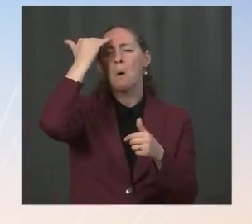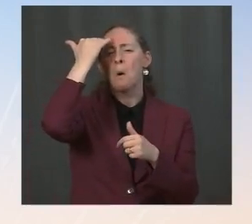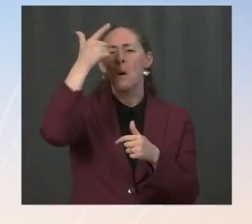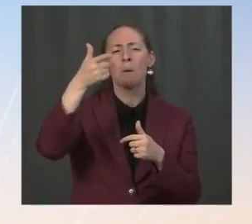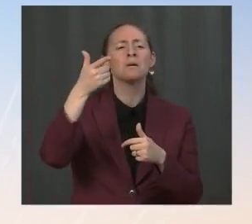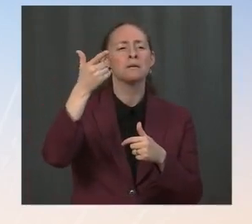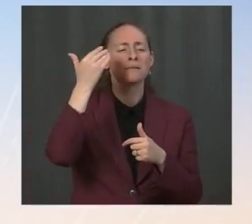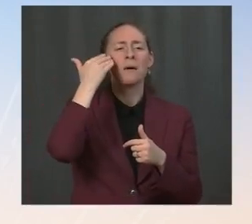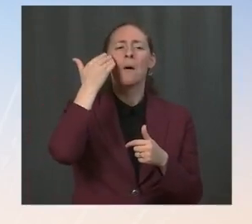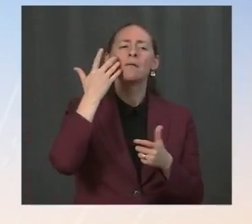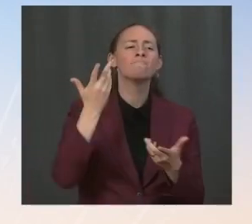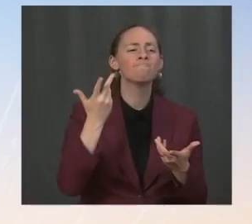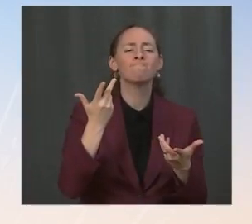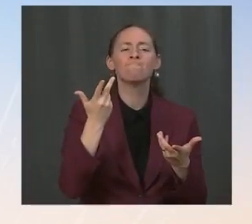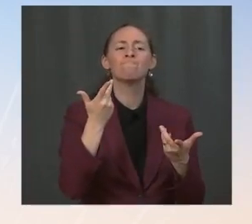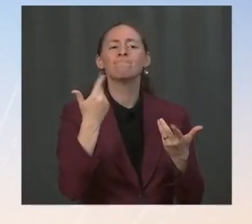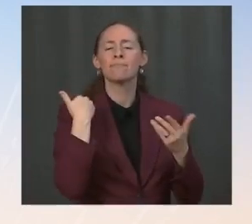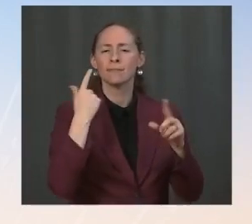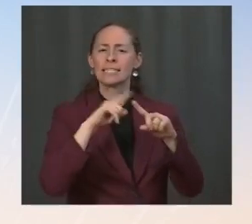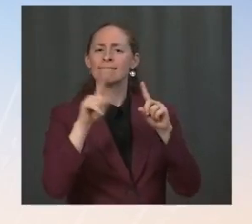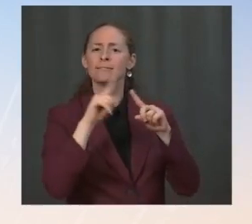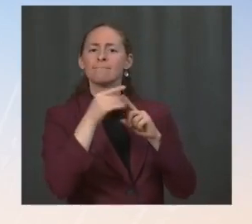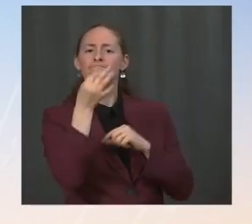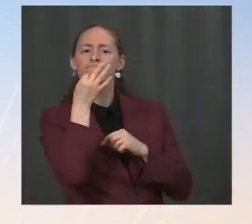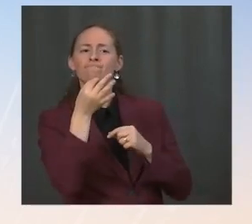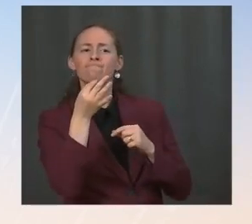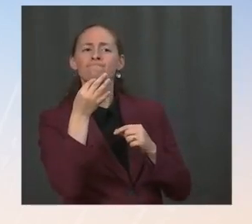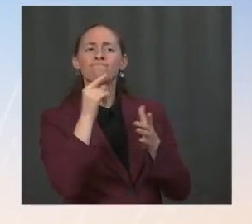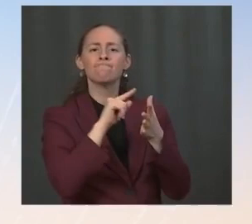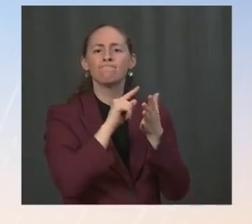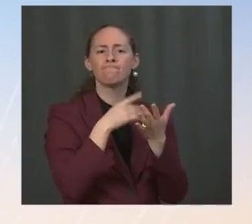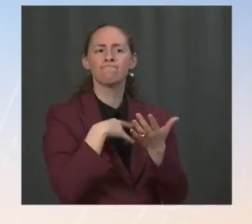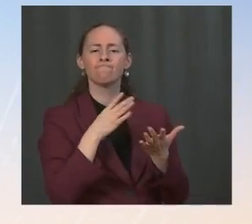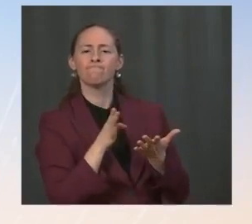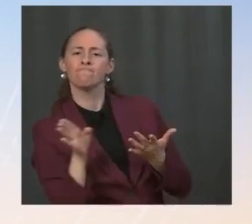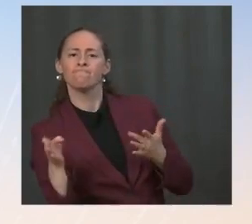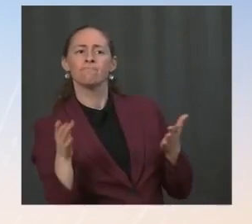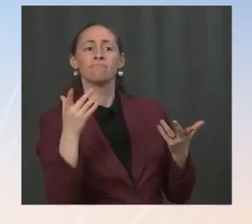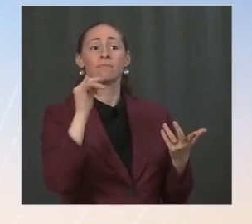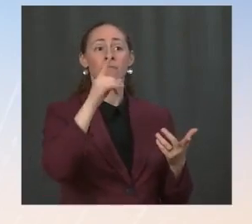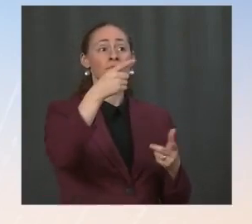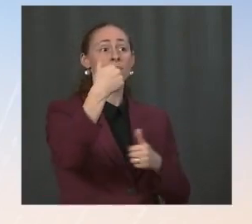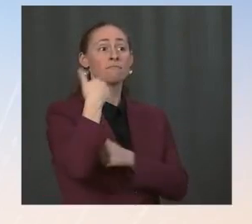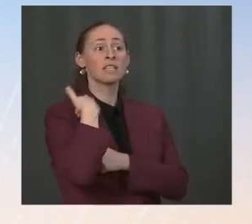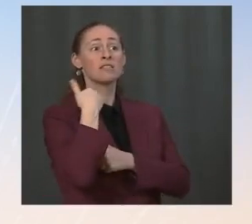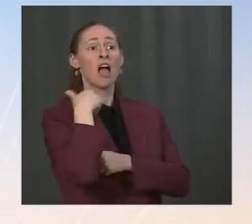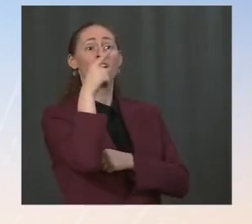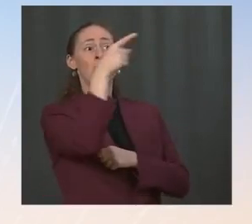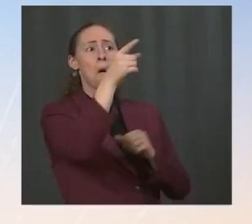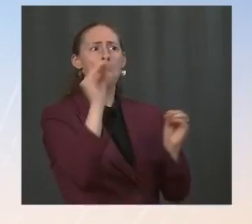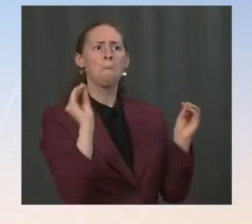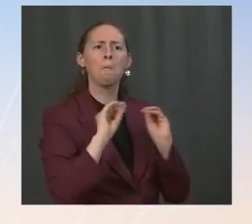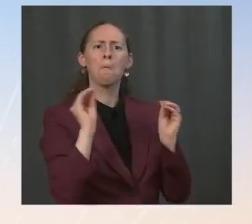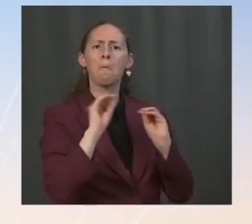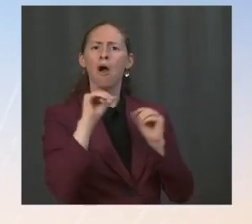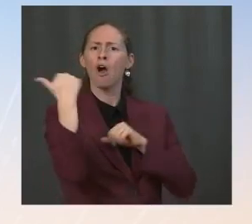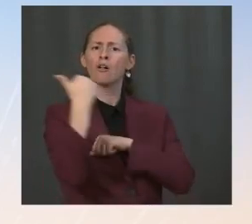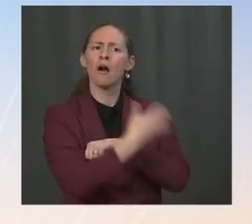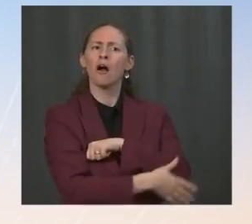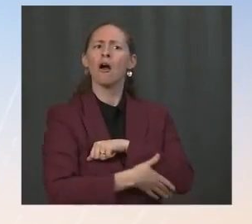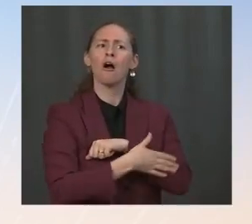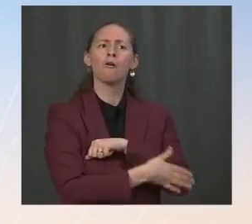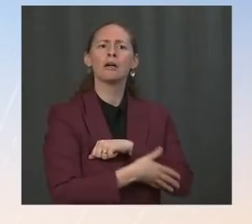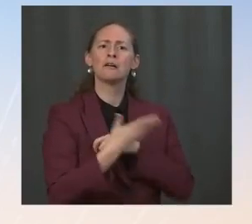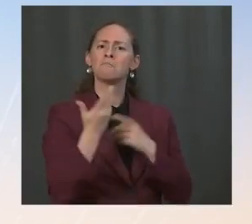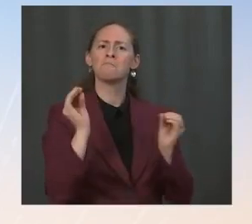counterterrorism capacities in a number of countries around the world where we don't have military bases. Obviously, I'm not going to outline what their approach would be from the military.